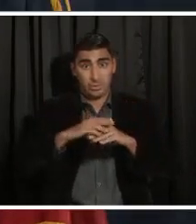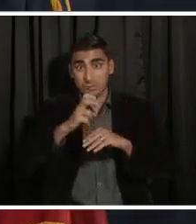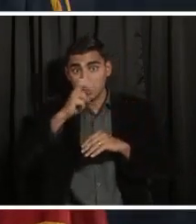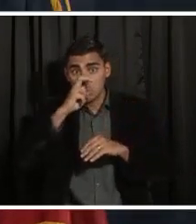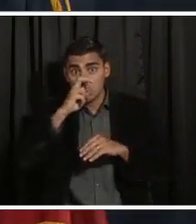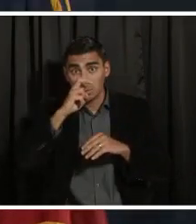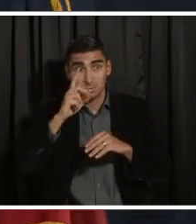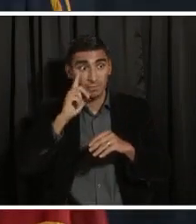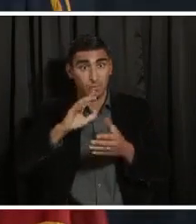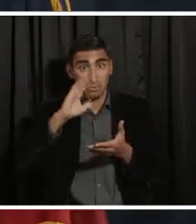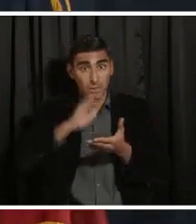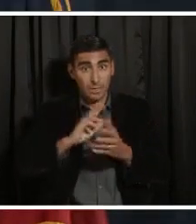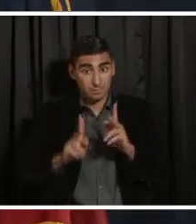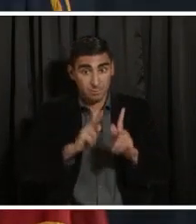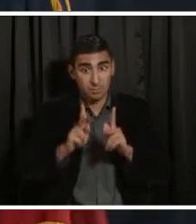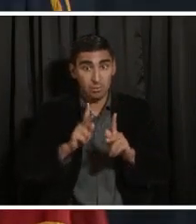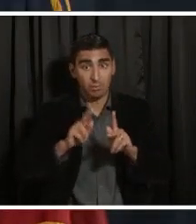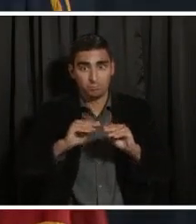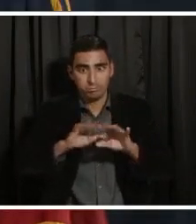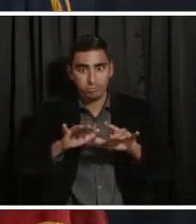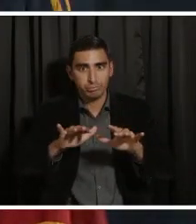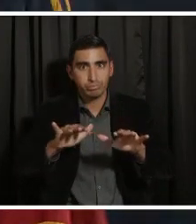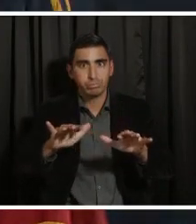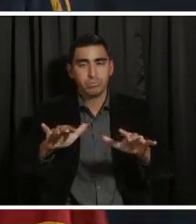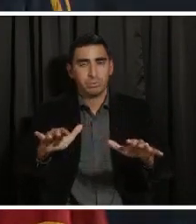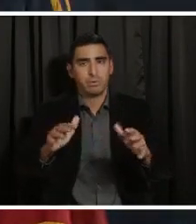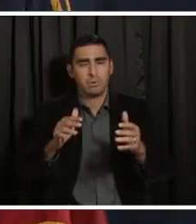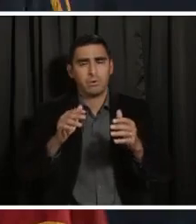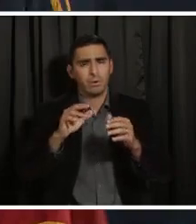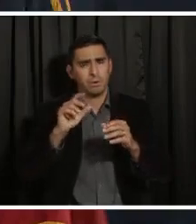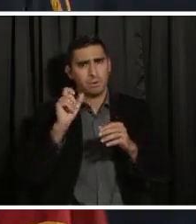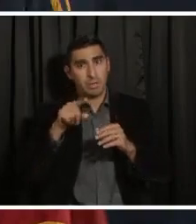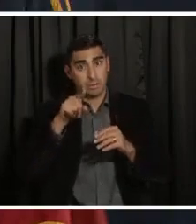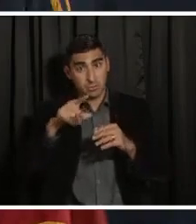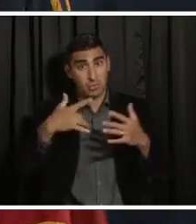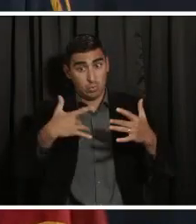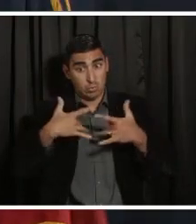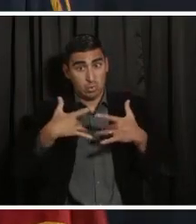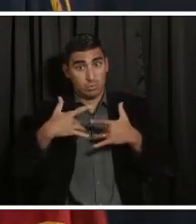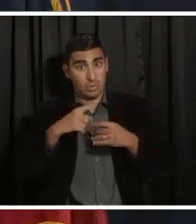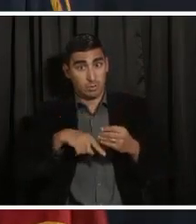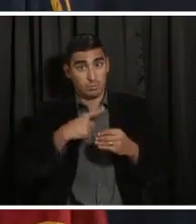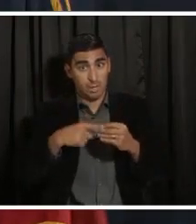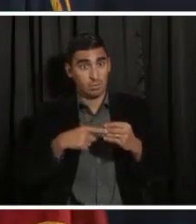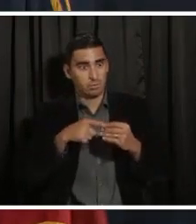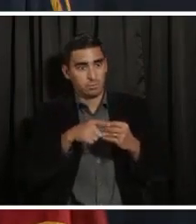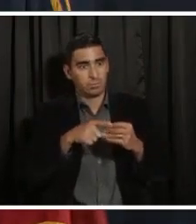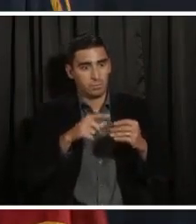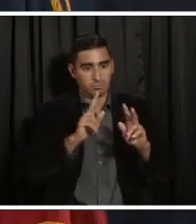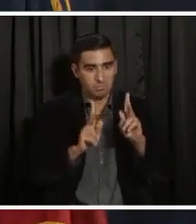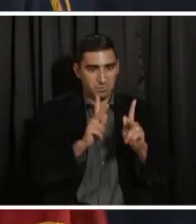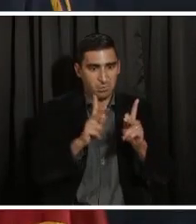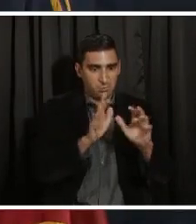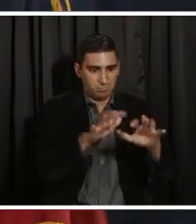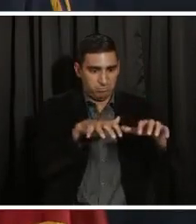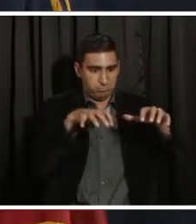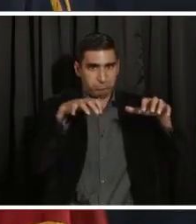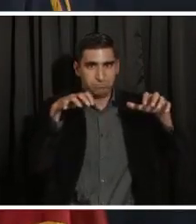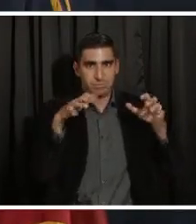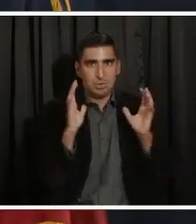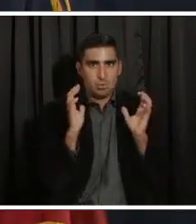to reduce the potential for transmission? And how worried are you about transmission in a crowded indoor setting like